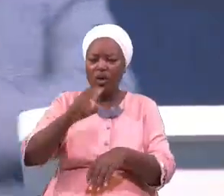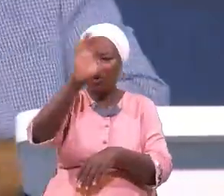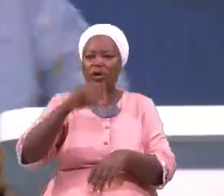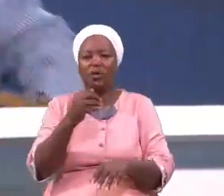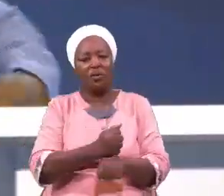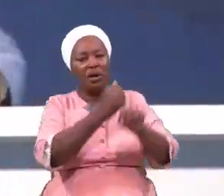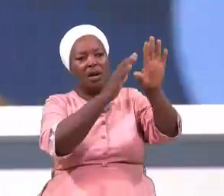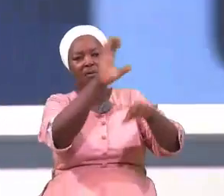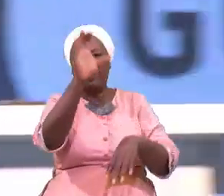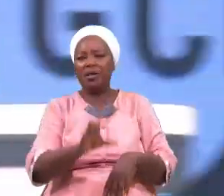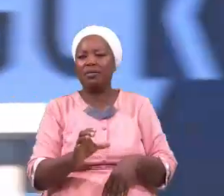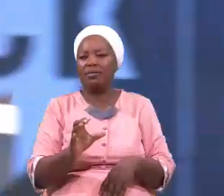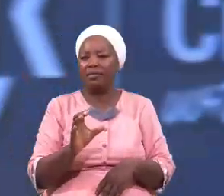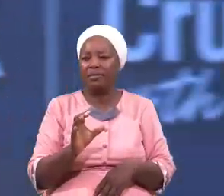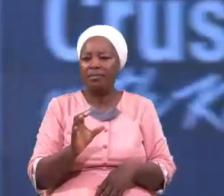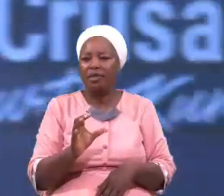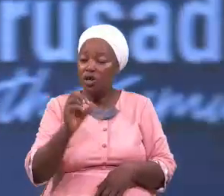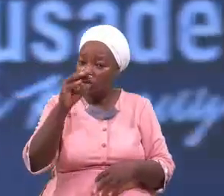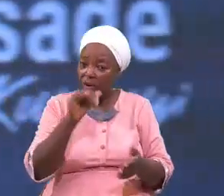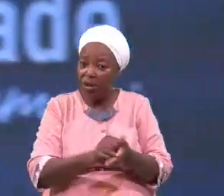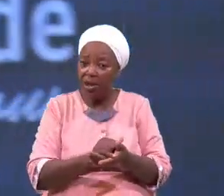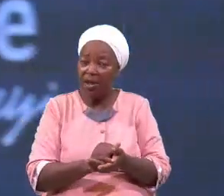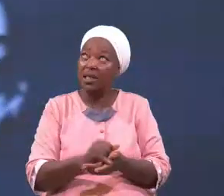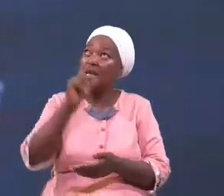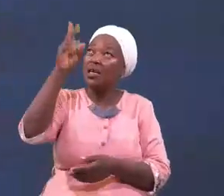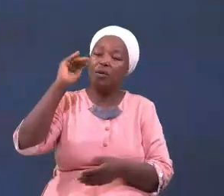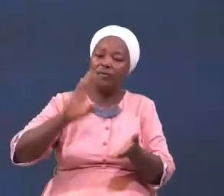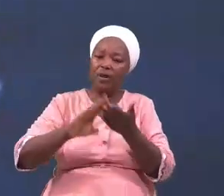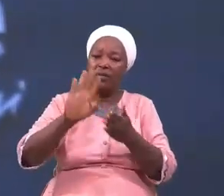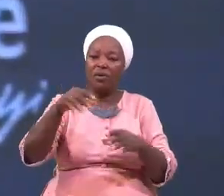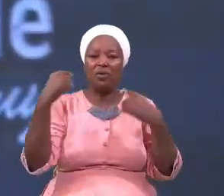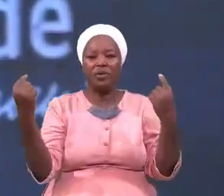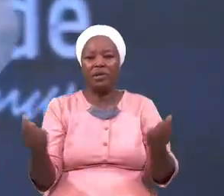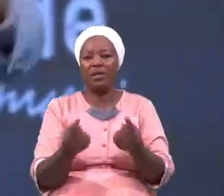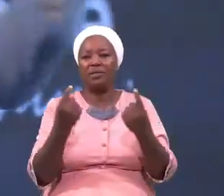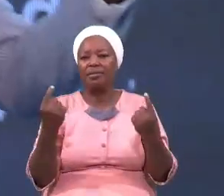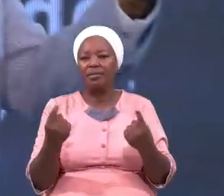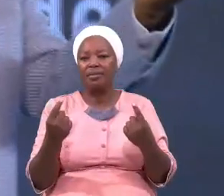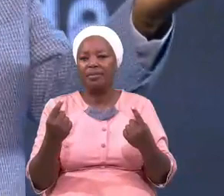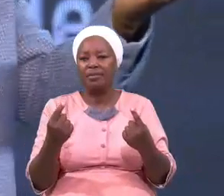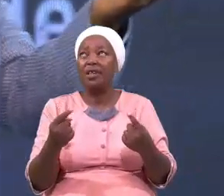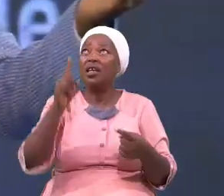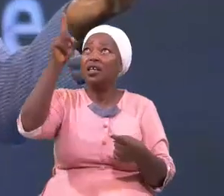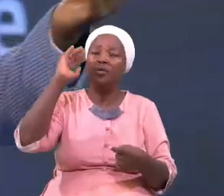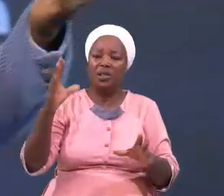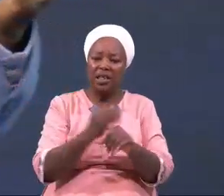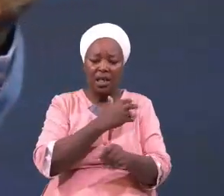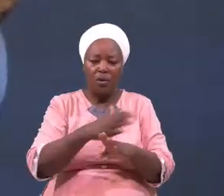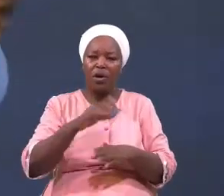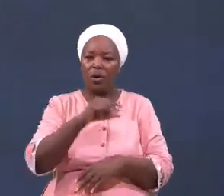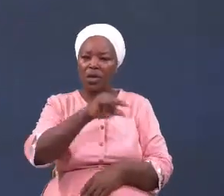Calvary, so that he will forgive your sin. He will take away your